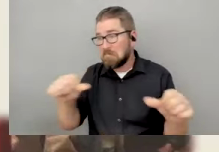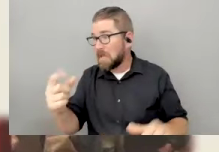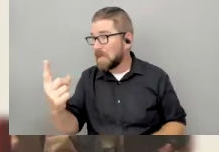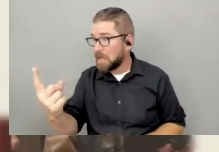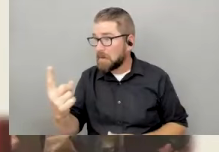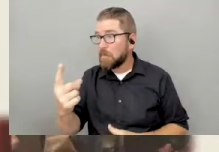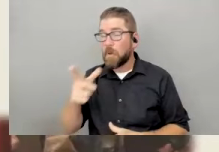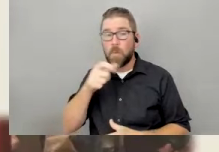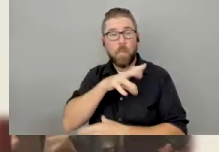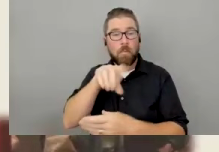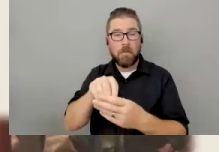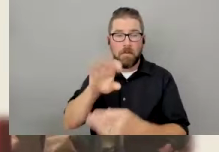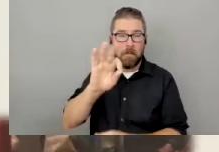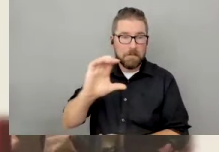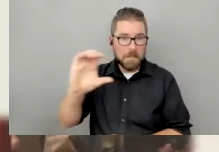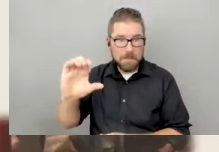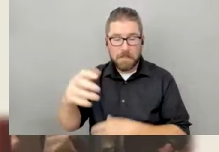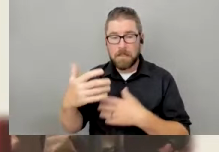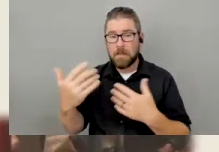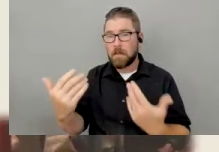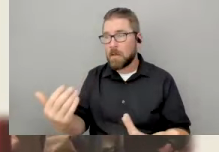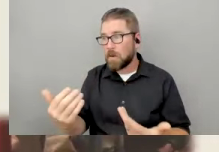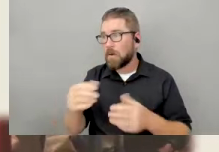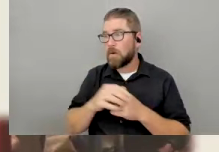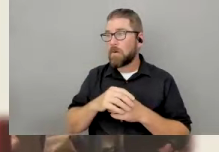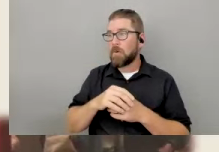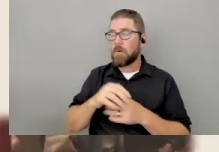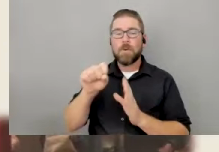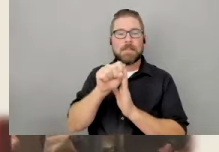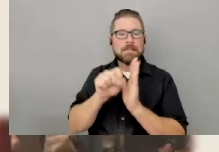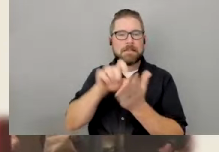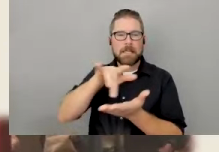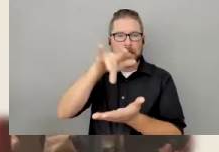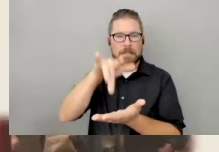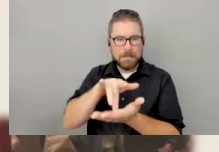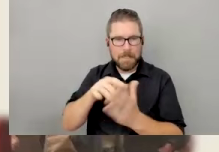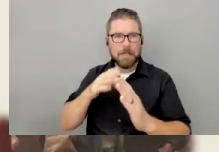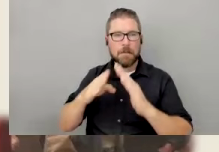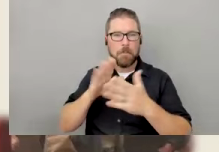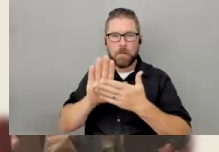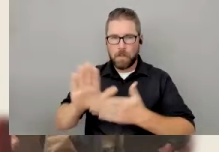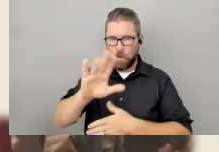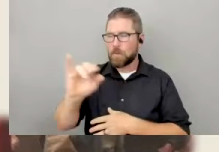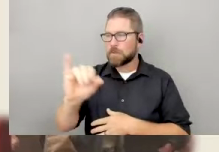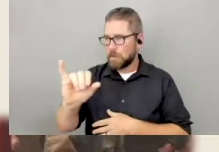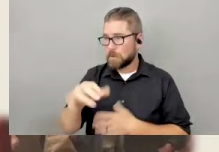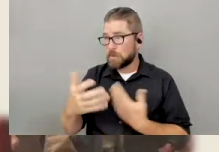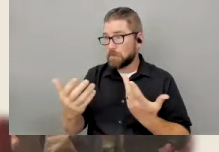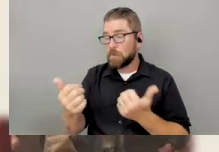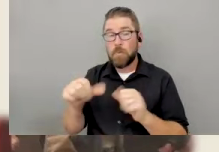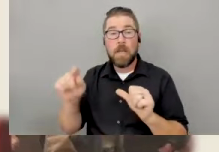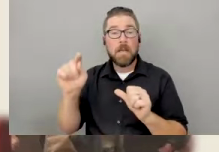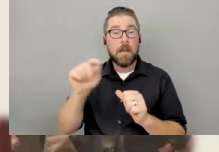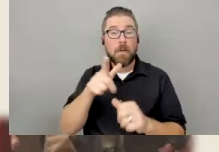City College or State Center Community College District as well. So there's applicants, right? So any of our